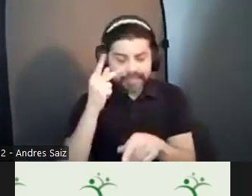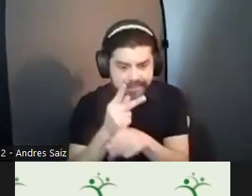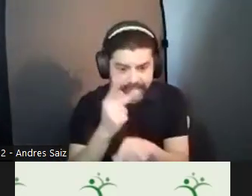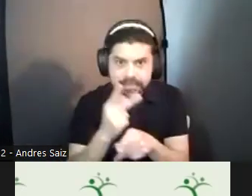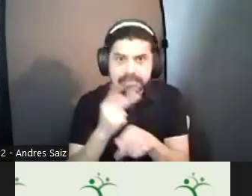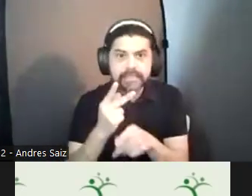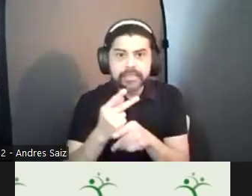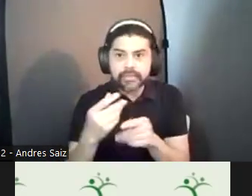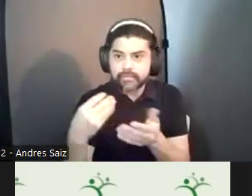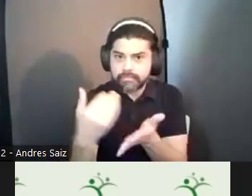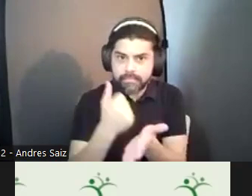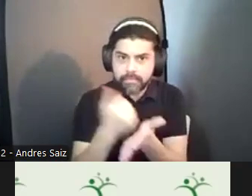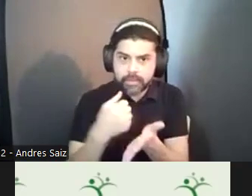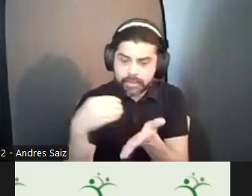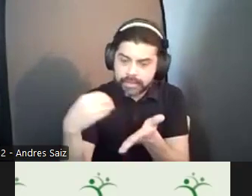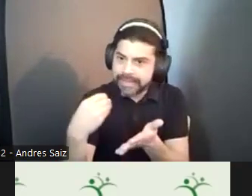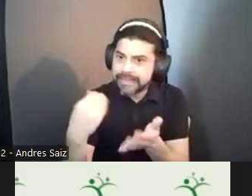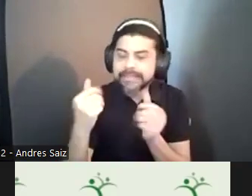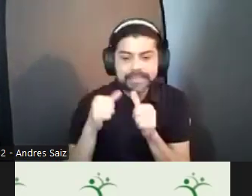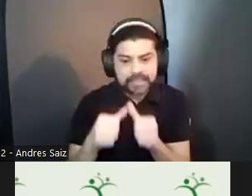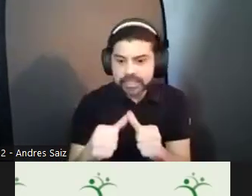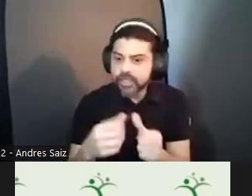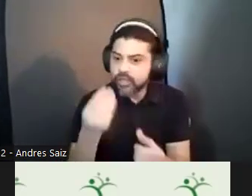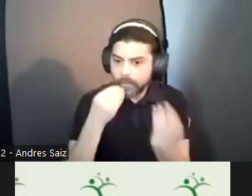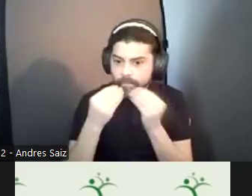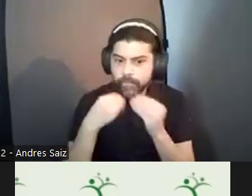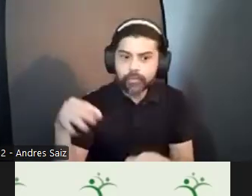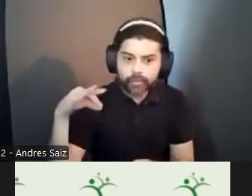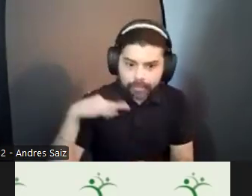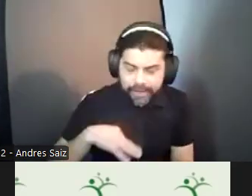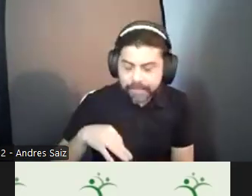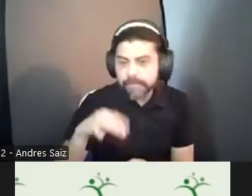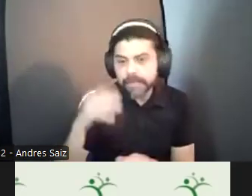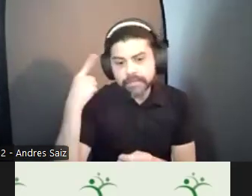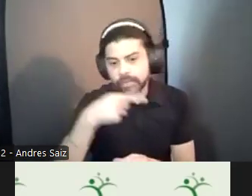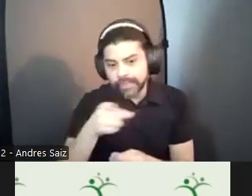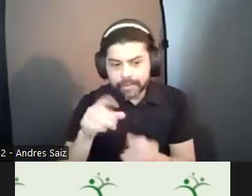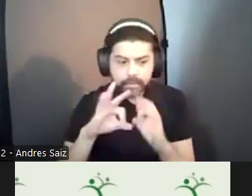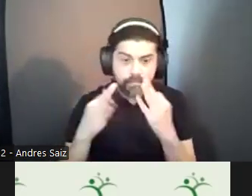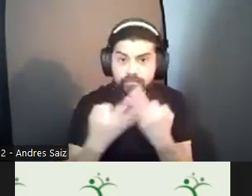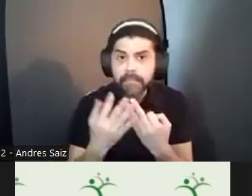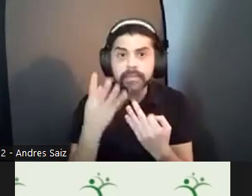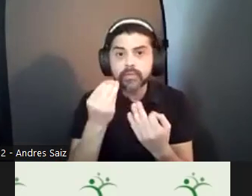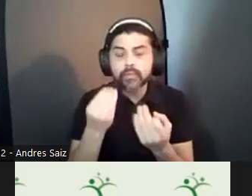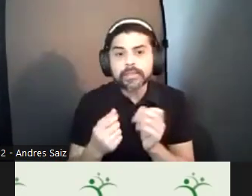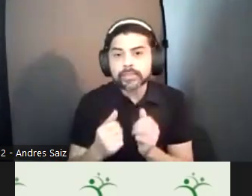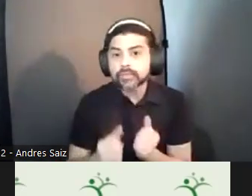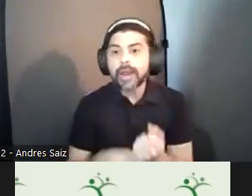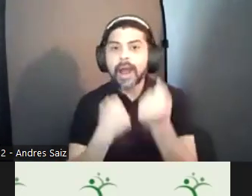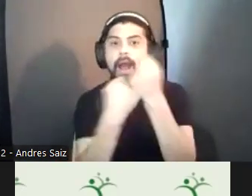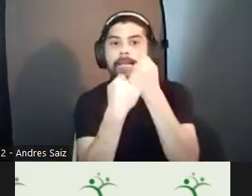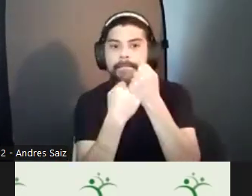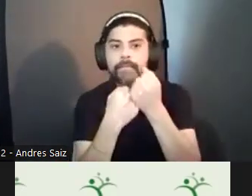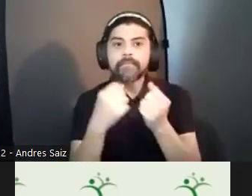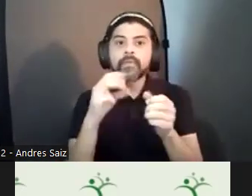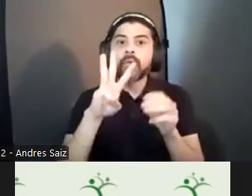as receive their food benefits for them and their families. So just really wanted to underscore and uplift the workforce. We've seen our